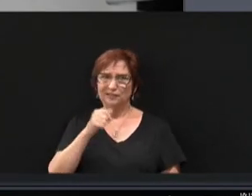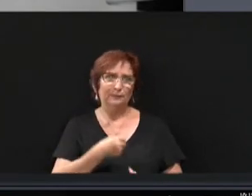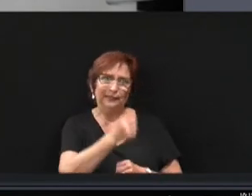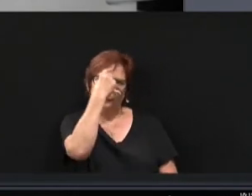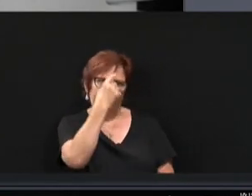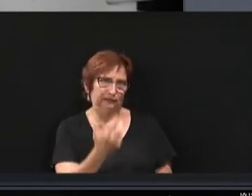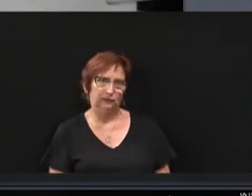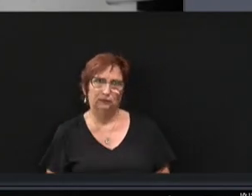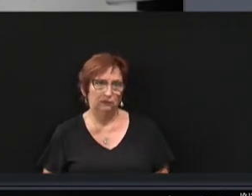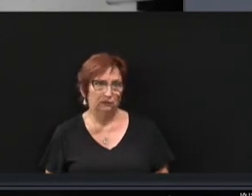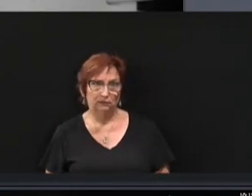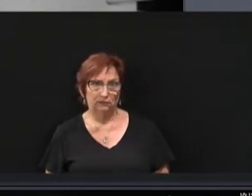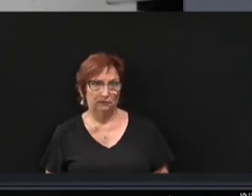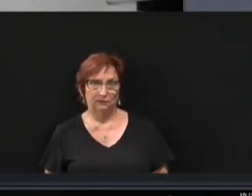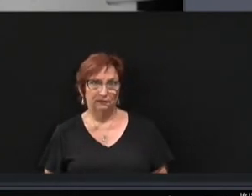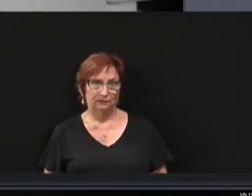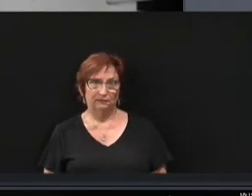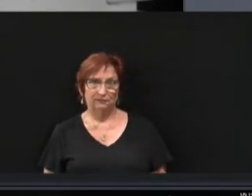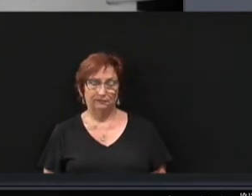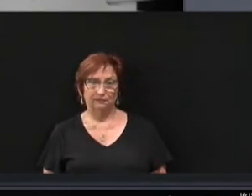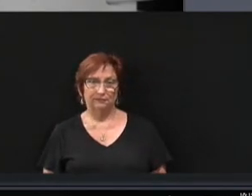giants? That doesn't make sense. It doesn't make sense.